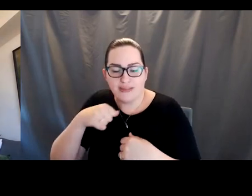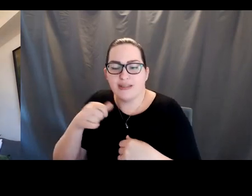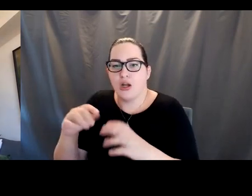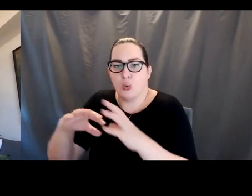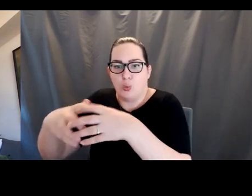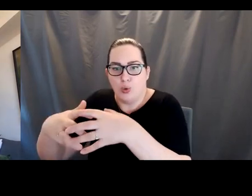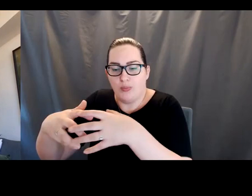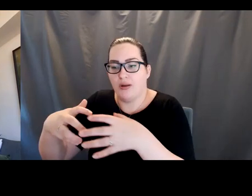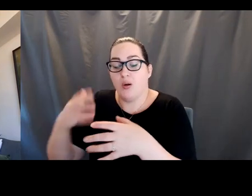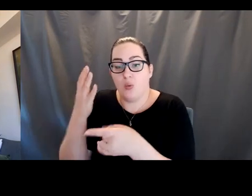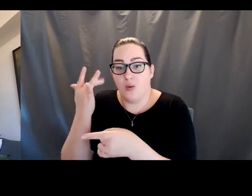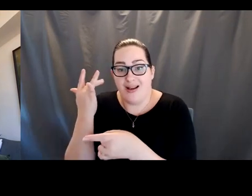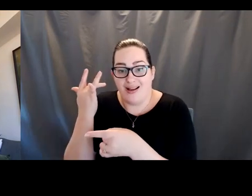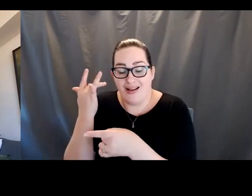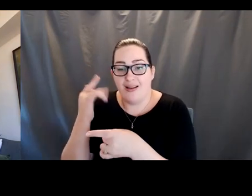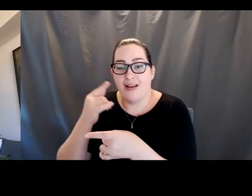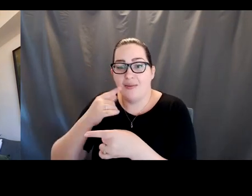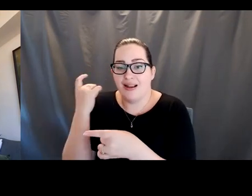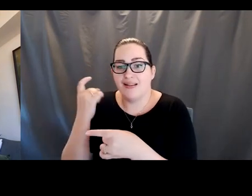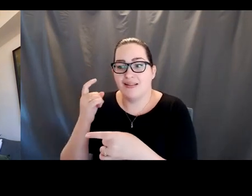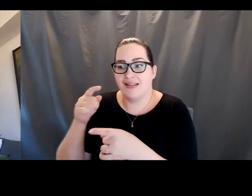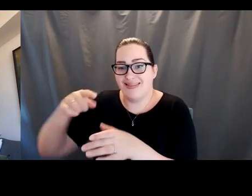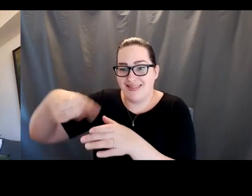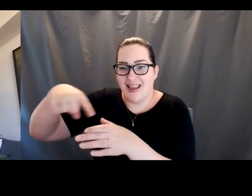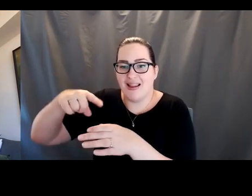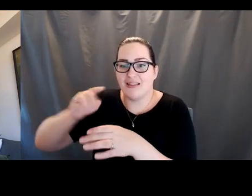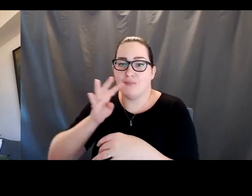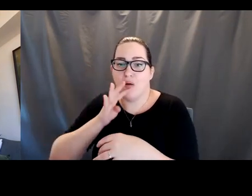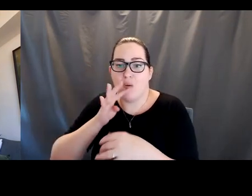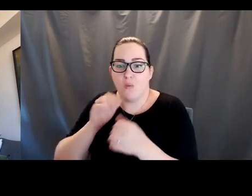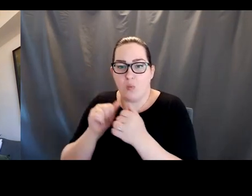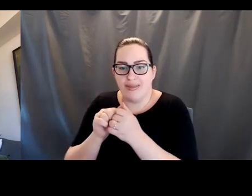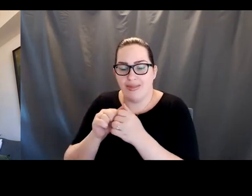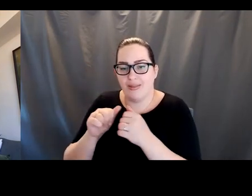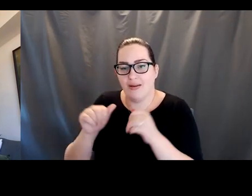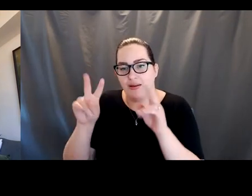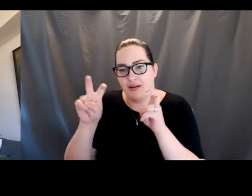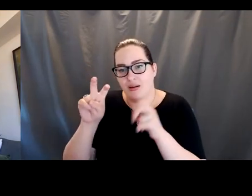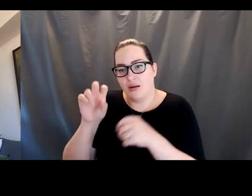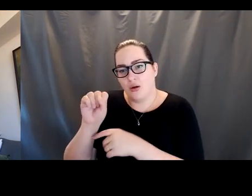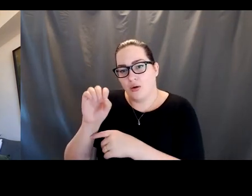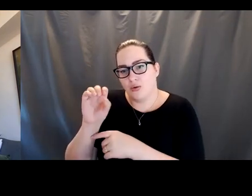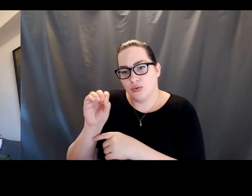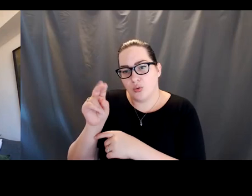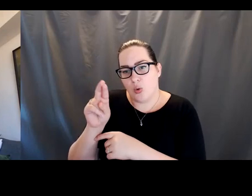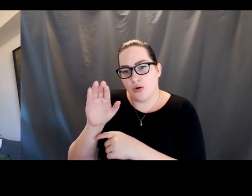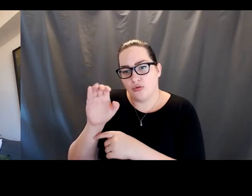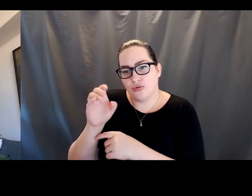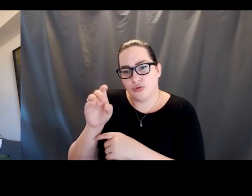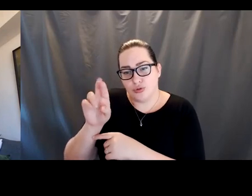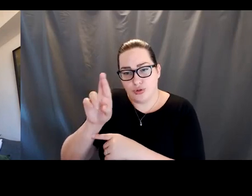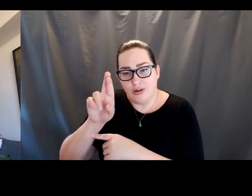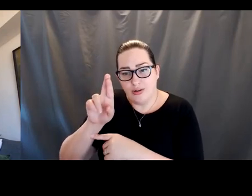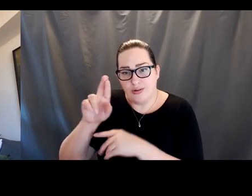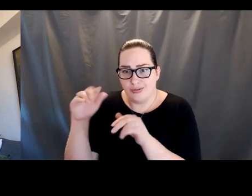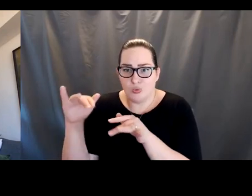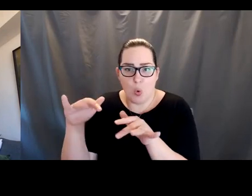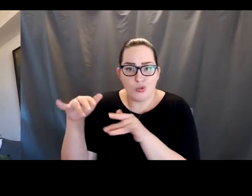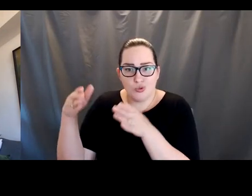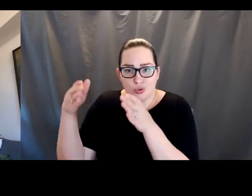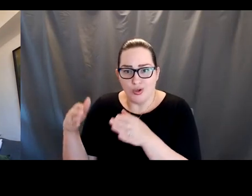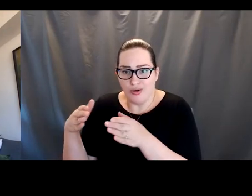The man had told them that it's a little complicated, they were guarding this plantation that they were squatting on, and the